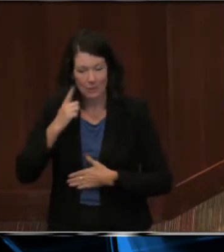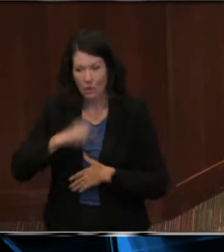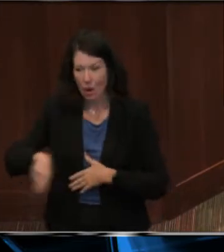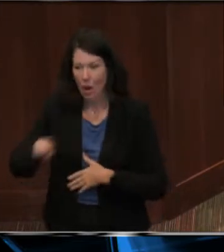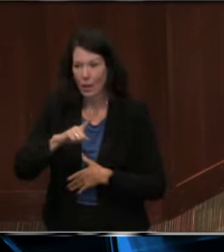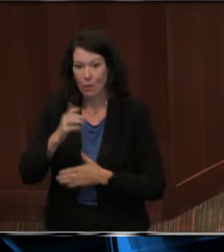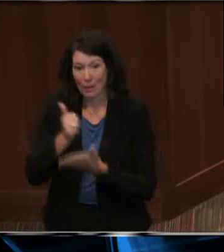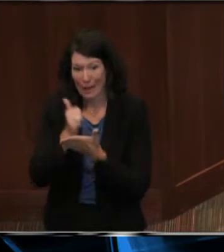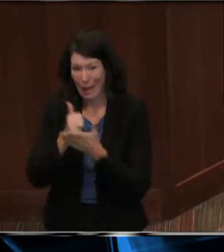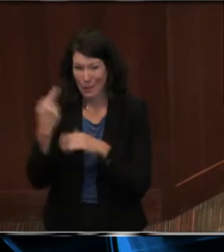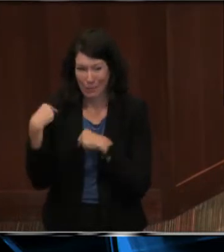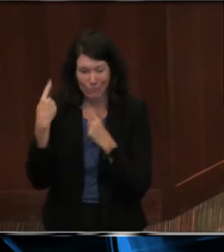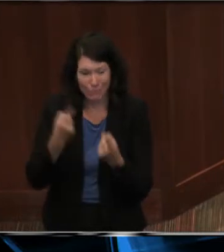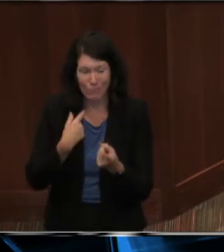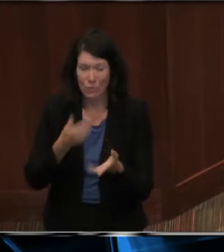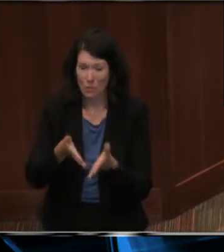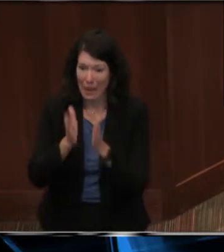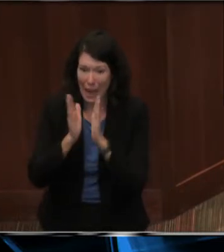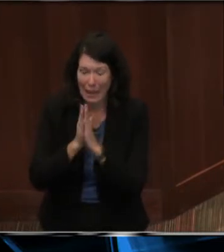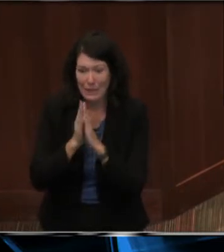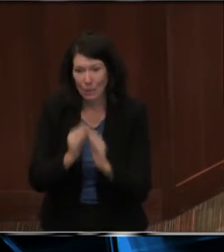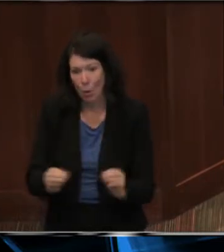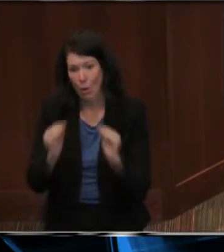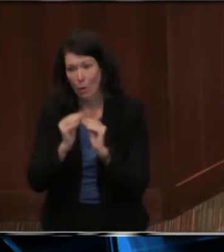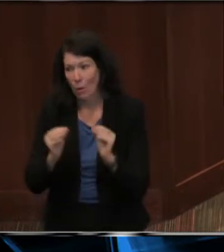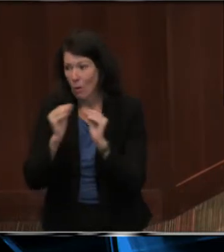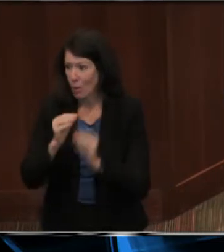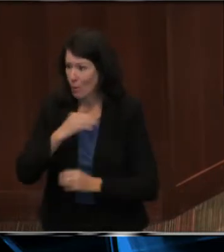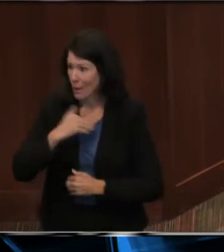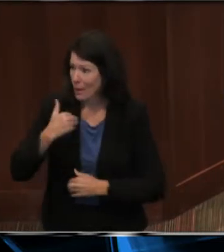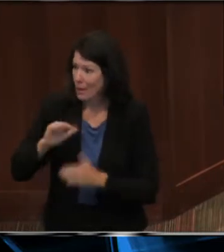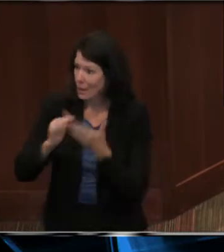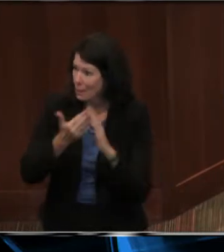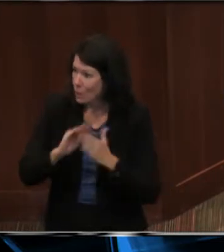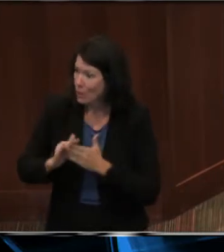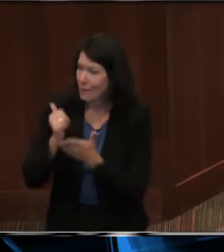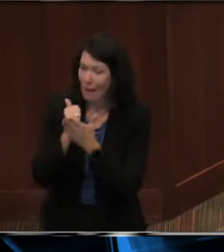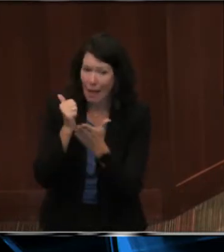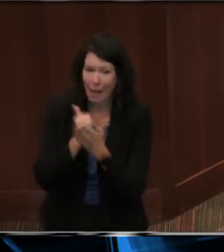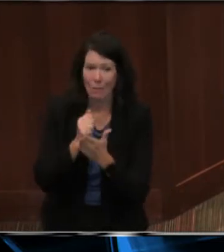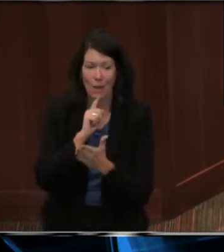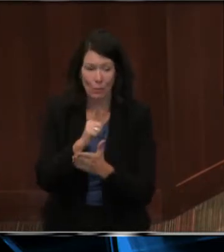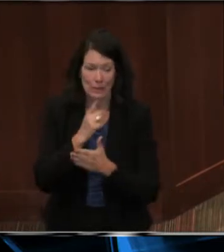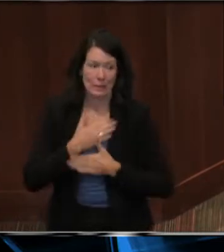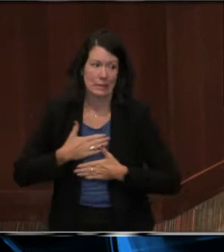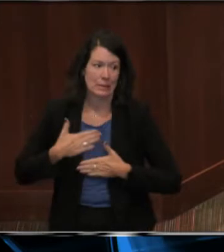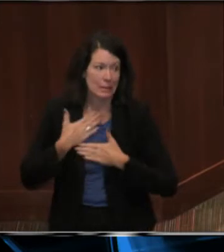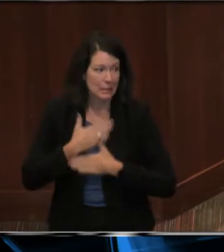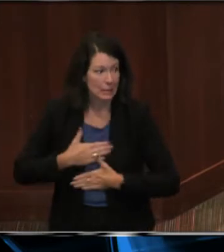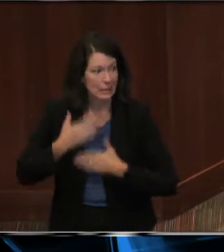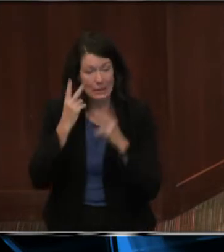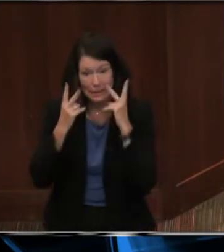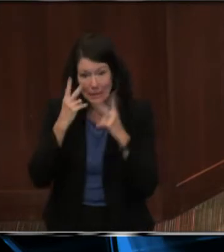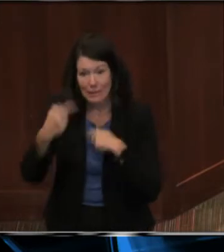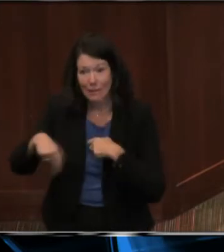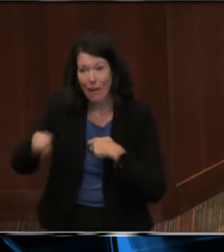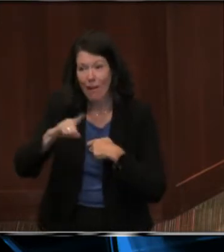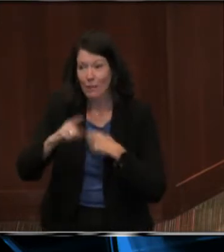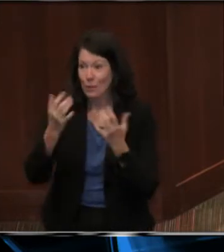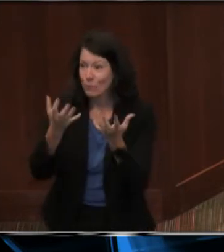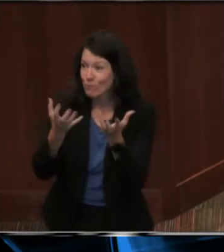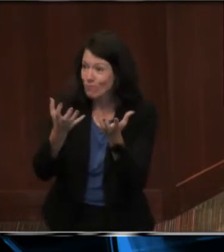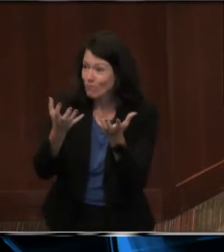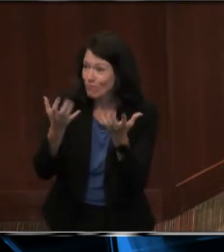everyone who has been helping out, and we've been asking more and more members of the community and partners to help out, and I really appreciate seeing everyone in the audience